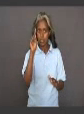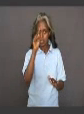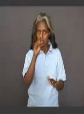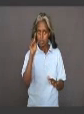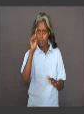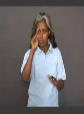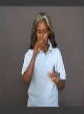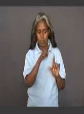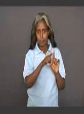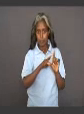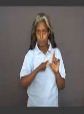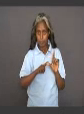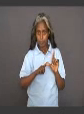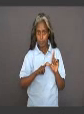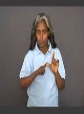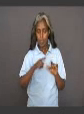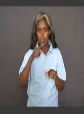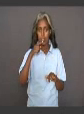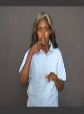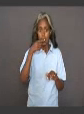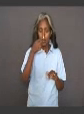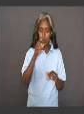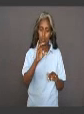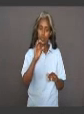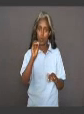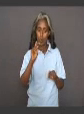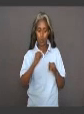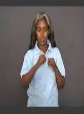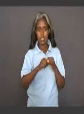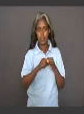240-degree angle are coterminal.